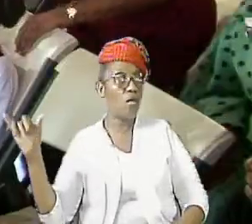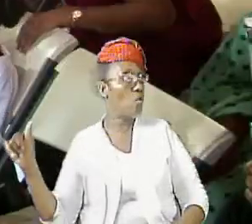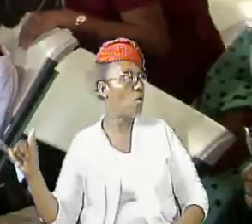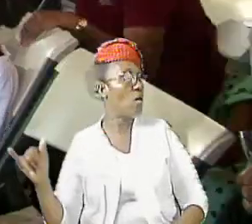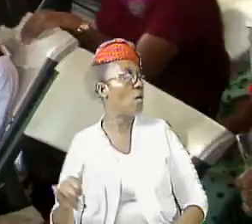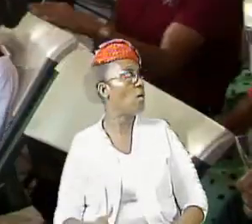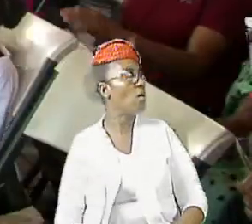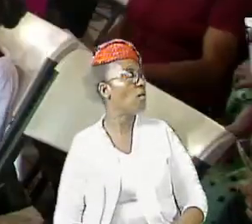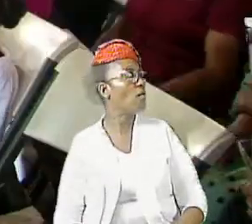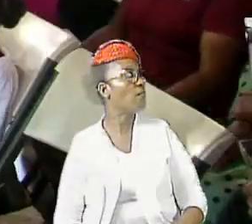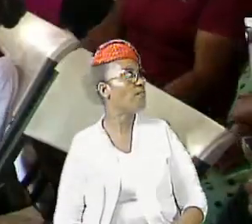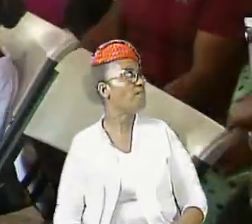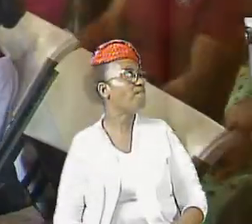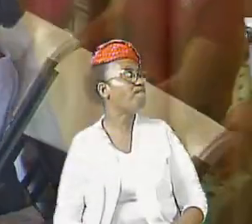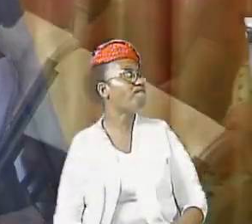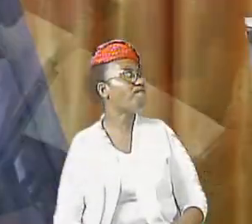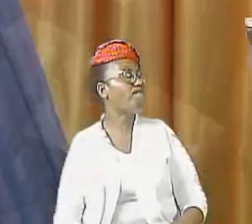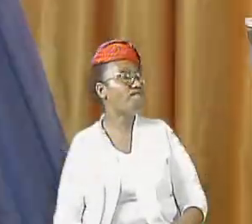seated.